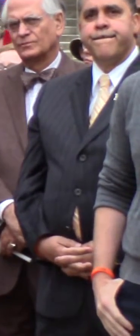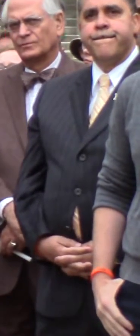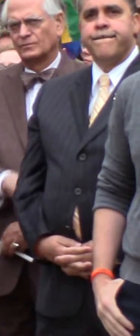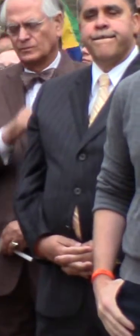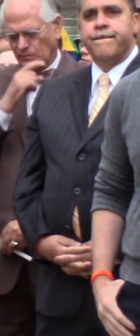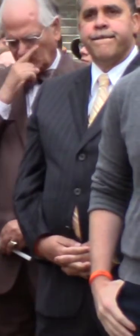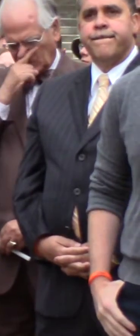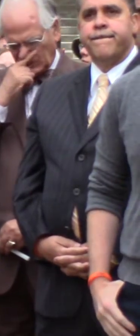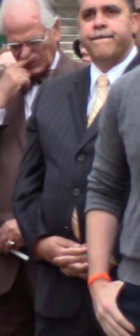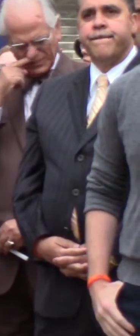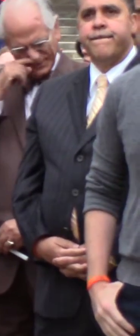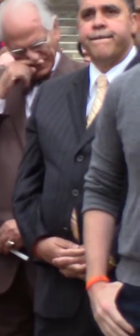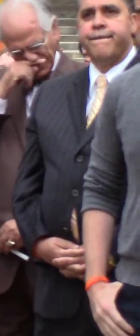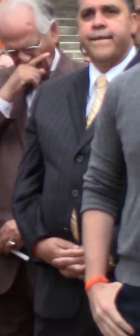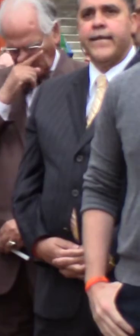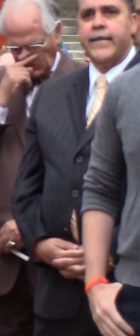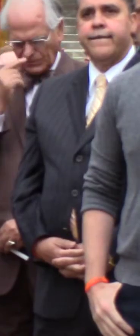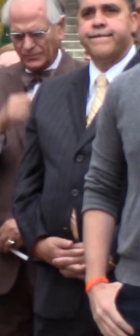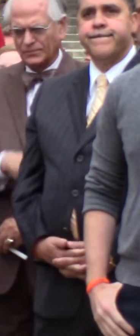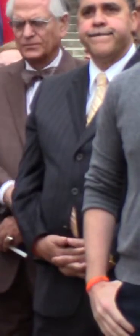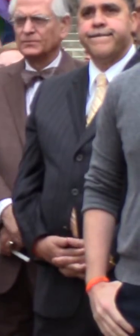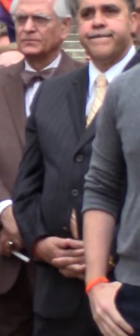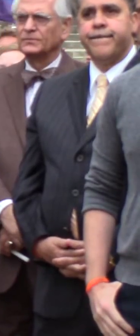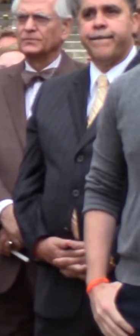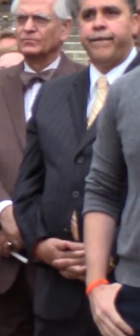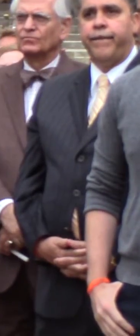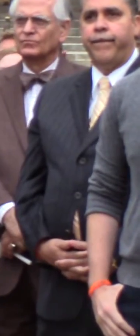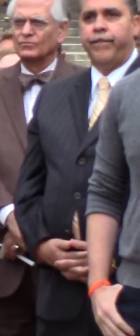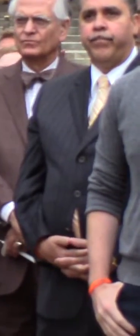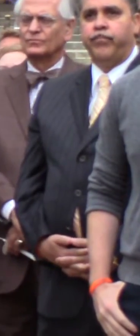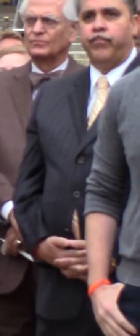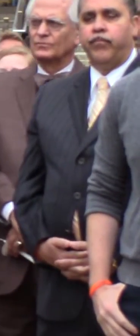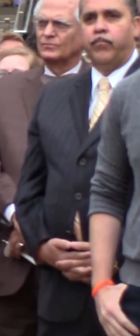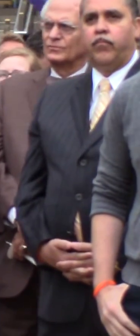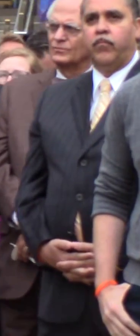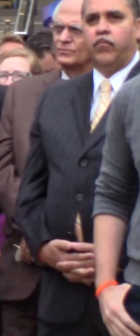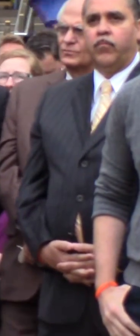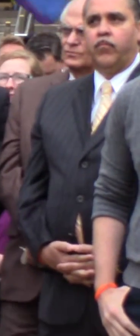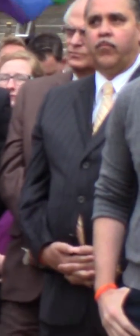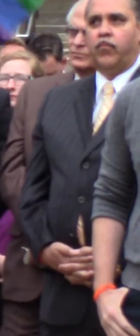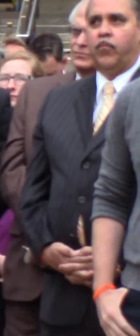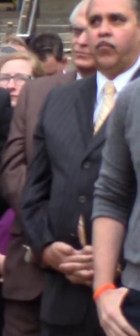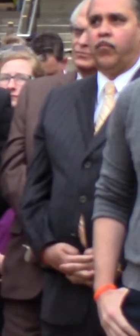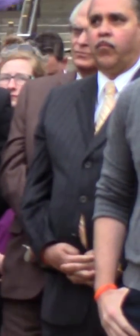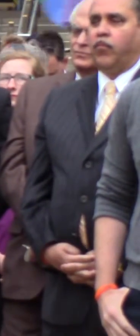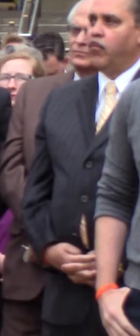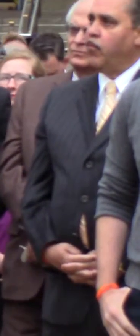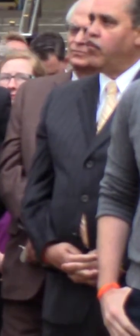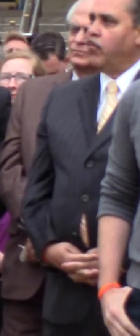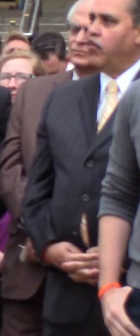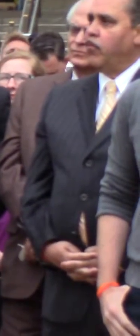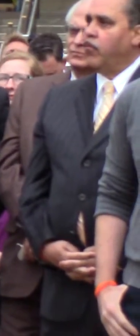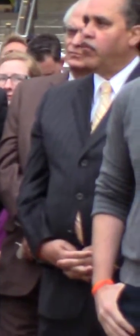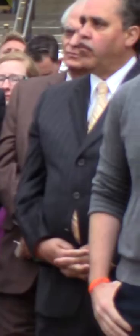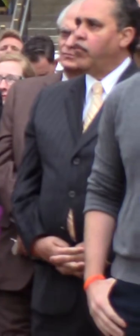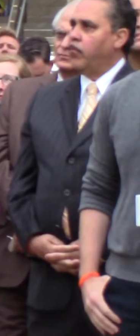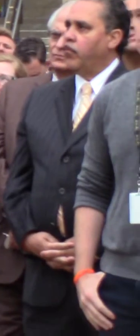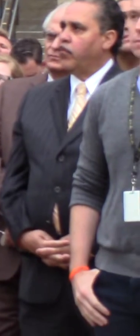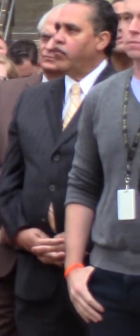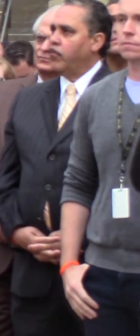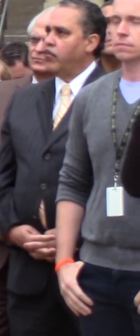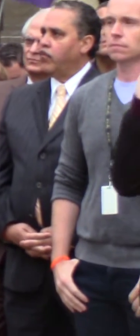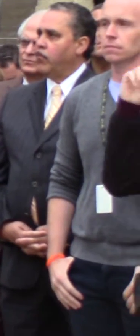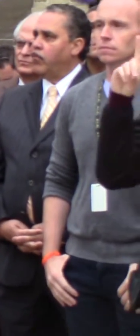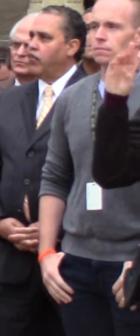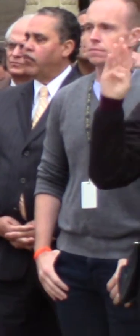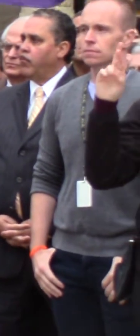Aurora, Colorado, Umpqua, Oregon, and San Bernardino, California, is a location of a mass killing by an individual